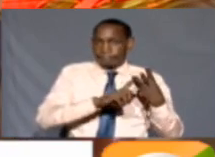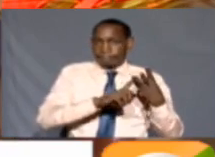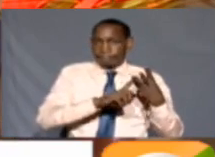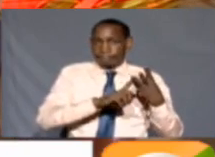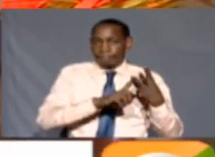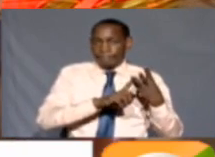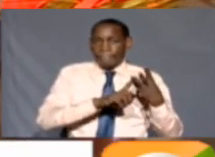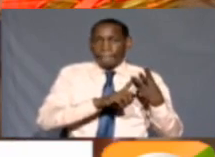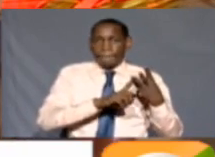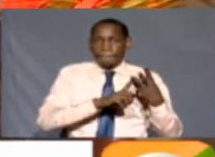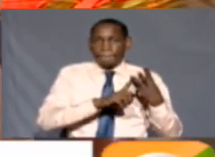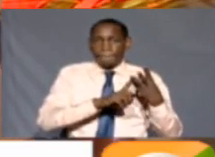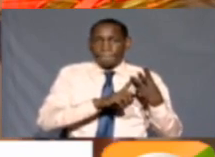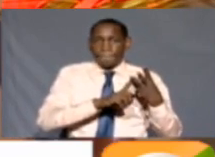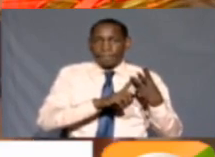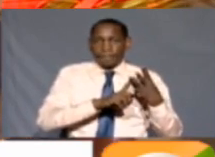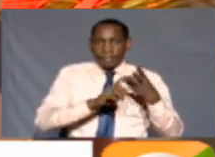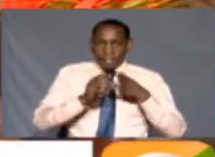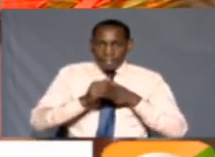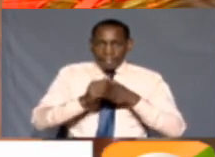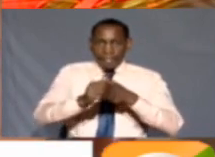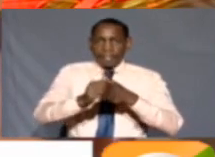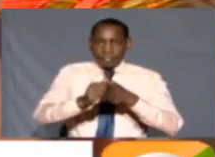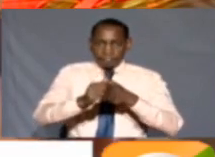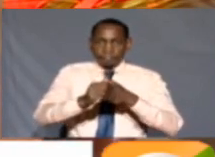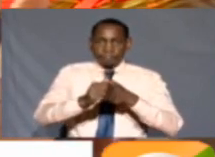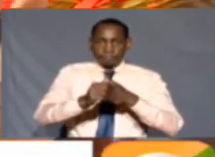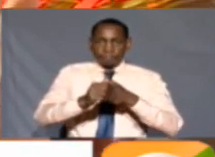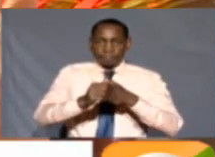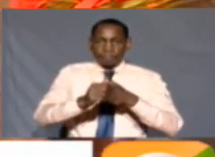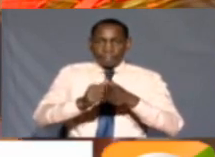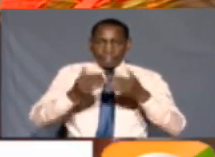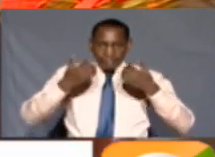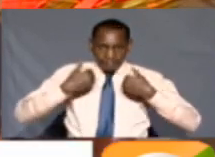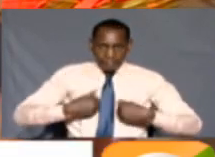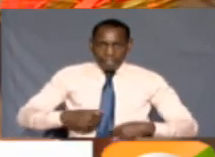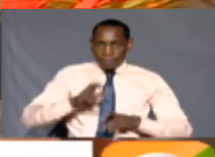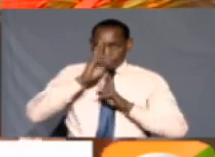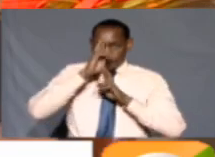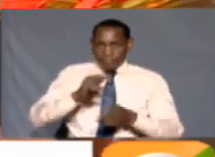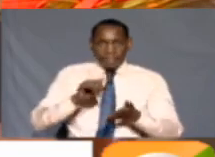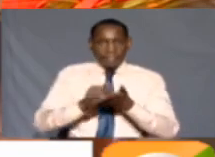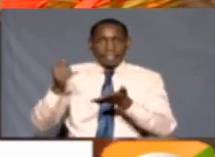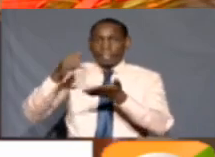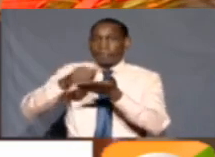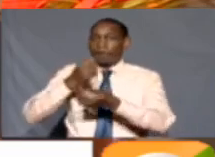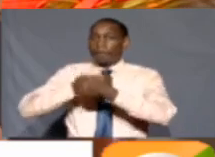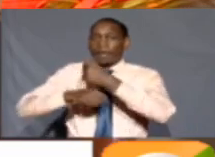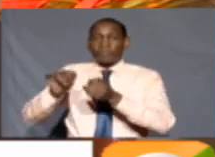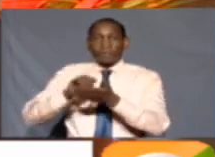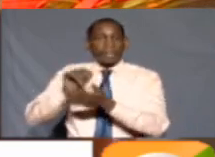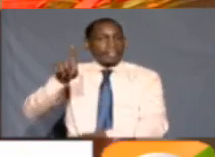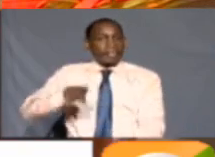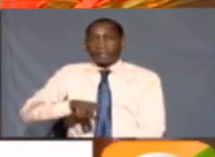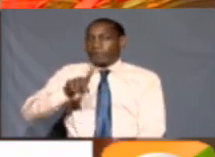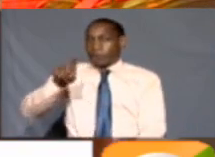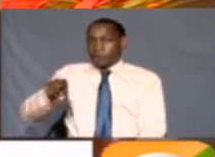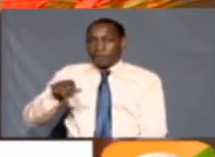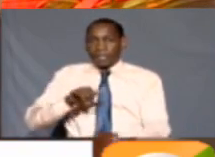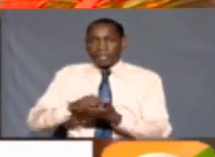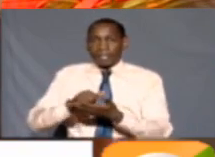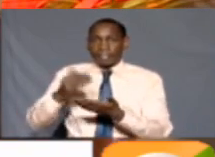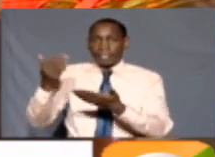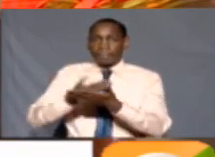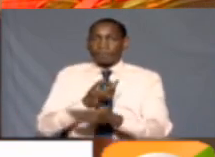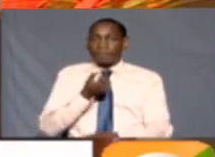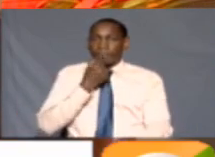are, they are guided by their own sense of self-respect, that they will not be part of something that takes medicine